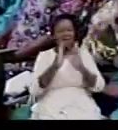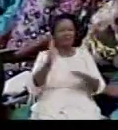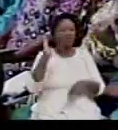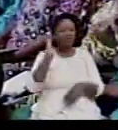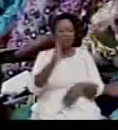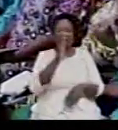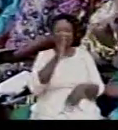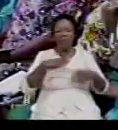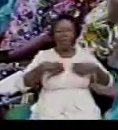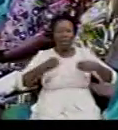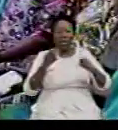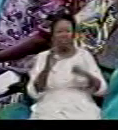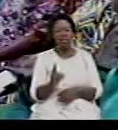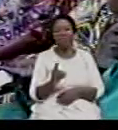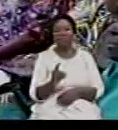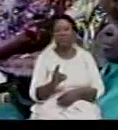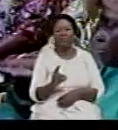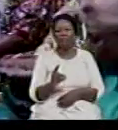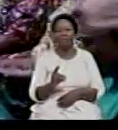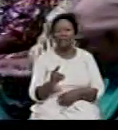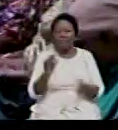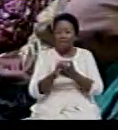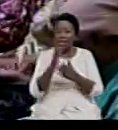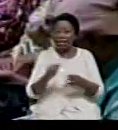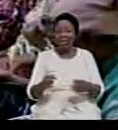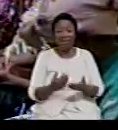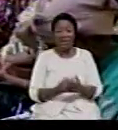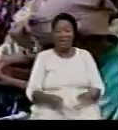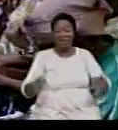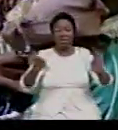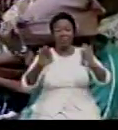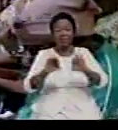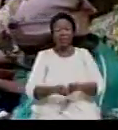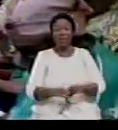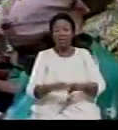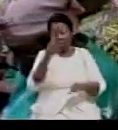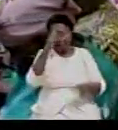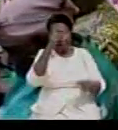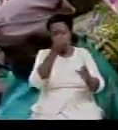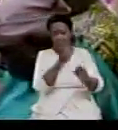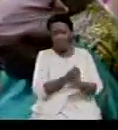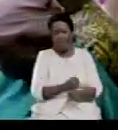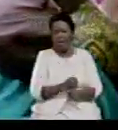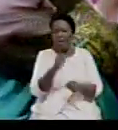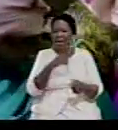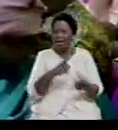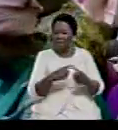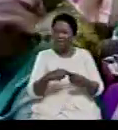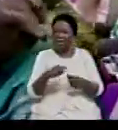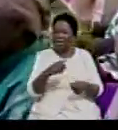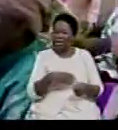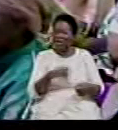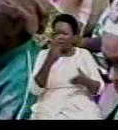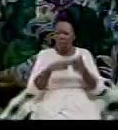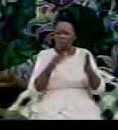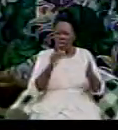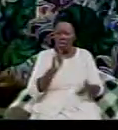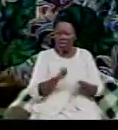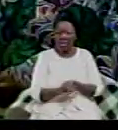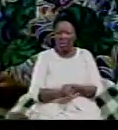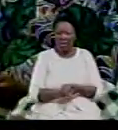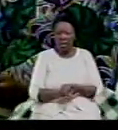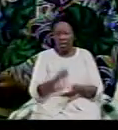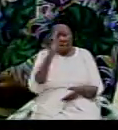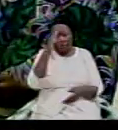shall be healed. That was surpassing faith, more than the faith the Israelites had in their Messiah.